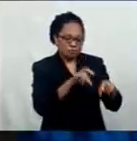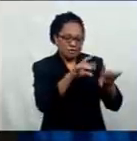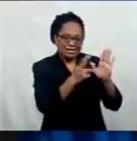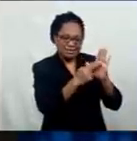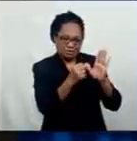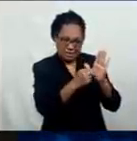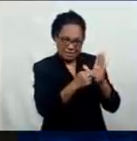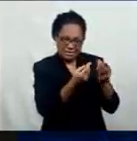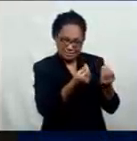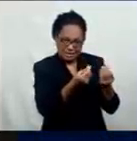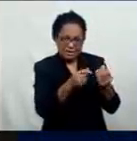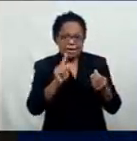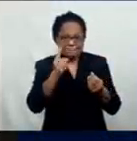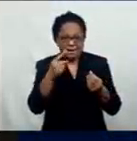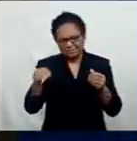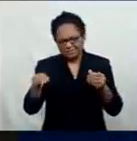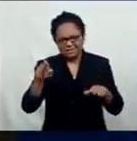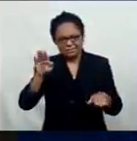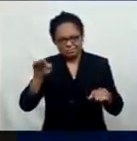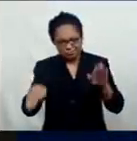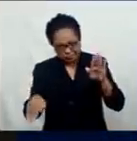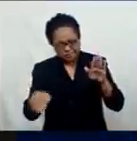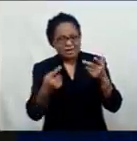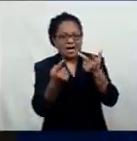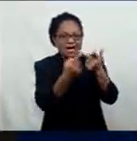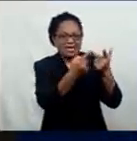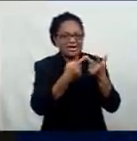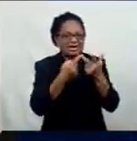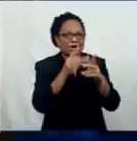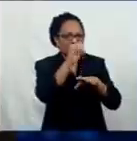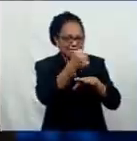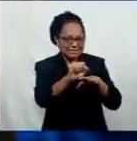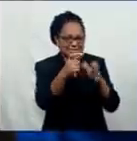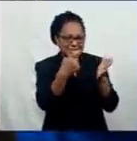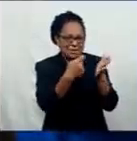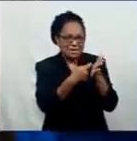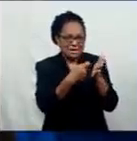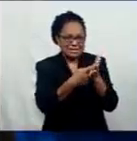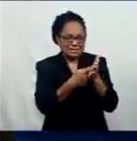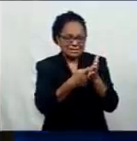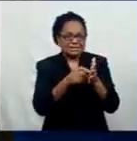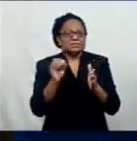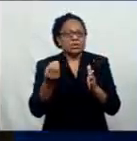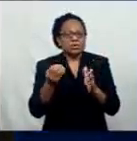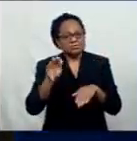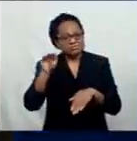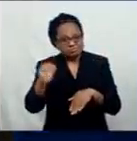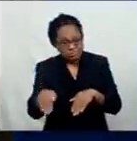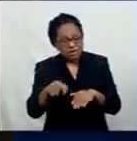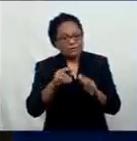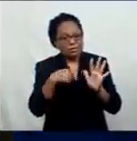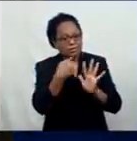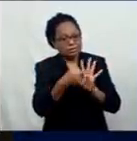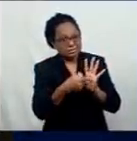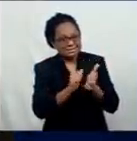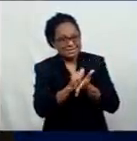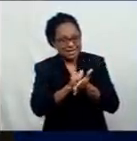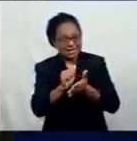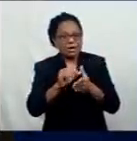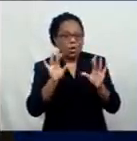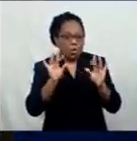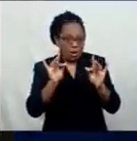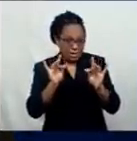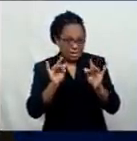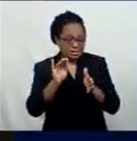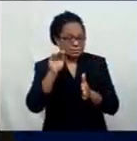dollars, but lost ground against the other international currencies we cover. Declines across the board on the commodities market. Crude oil dropped